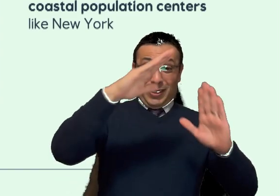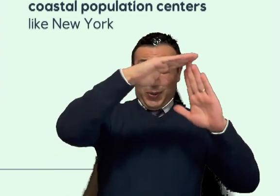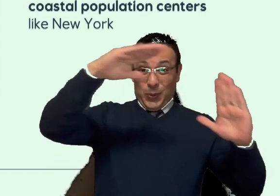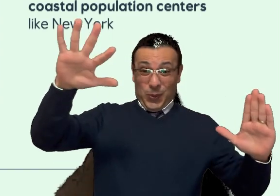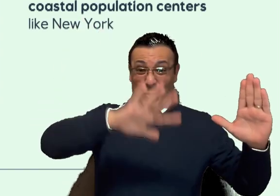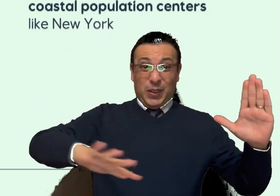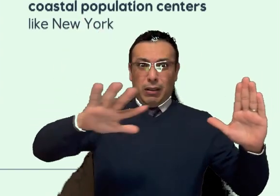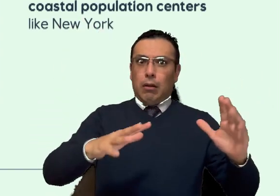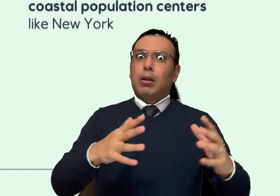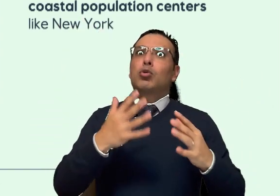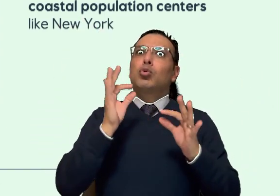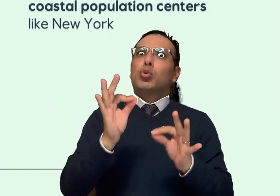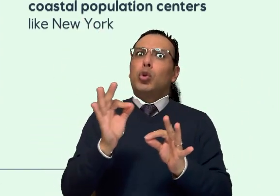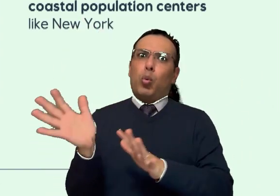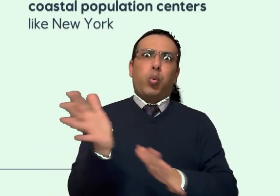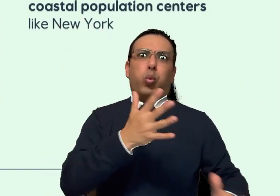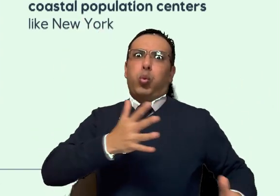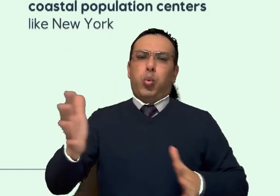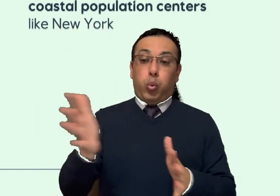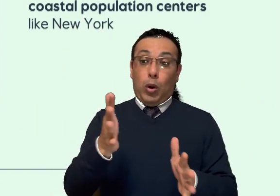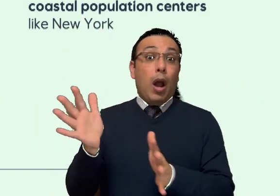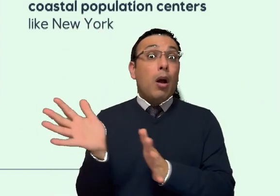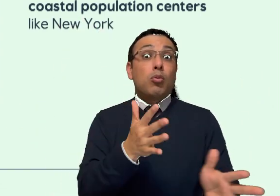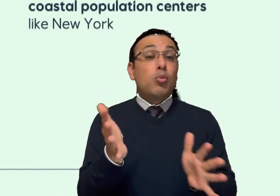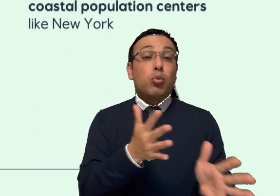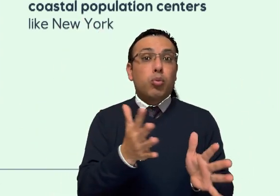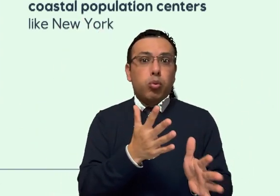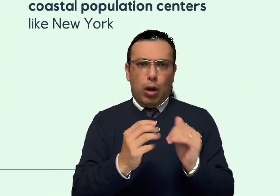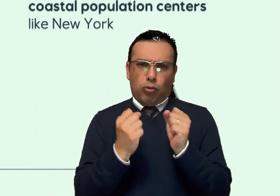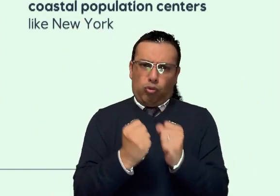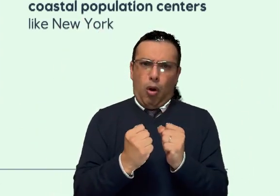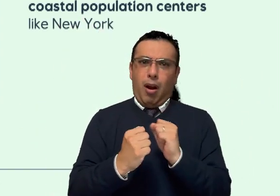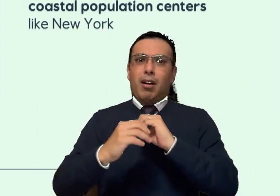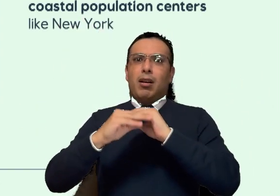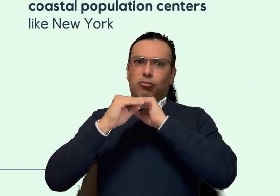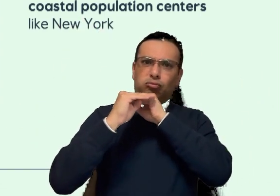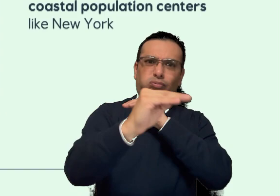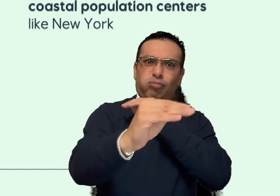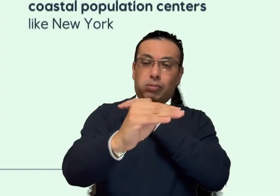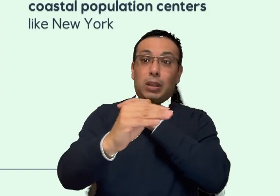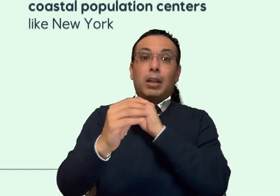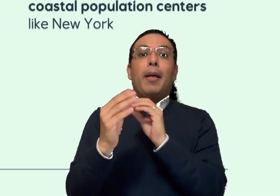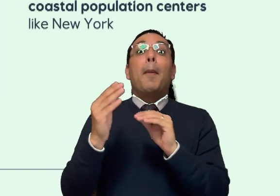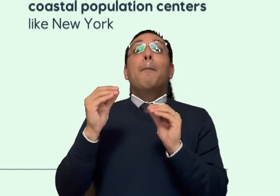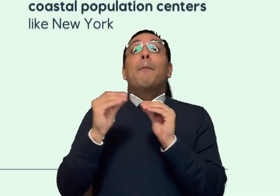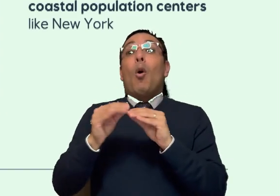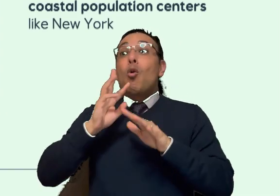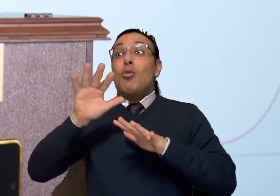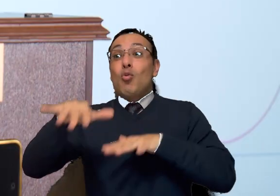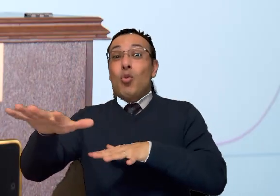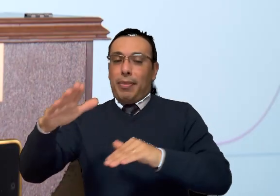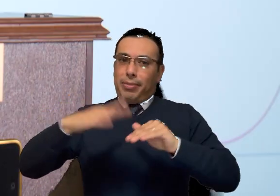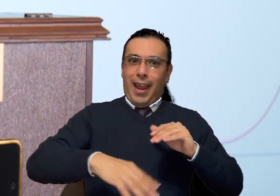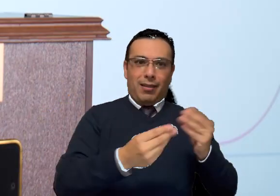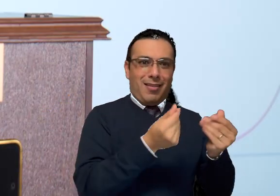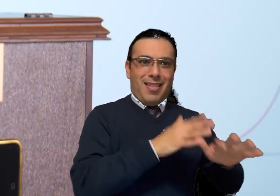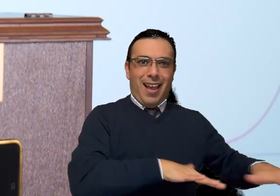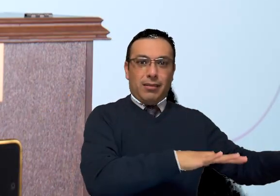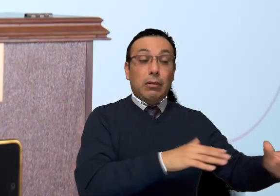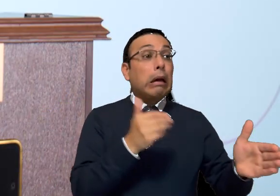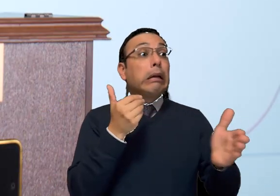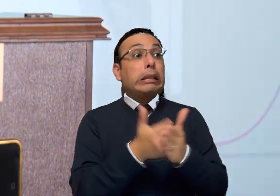resources. That wind blows stronger and more consistently offshore than it does over land. It's close to populated